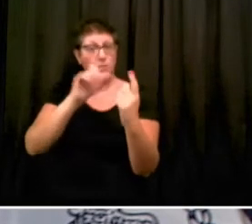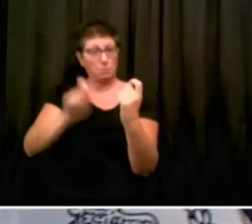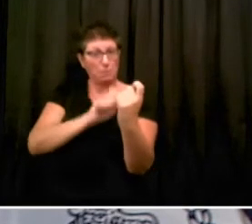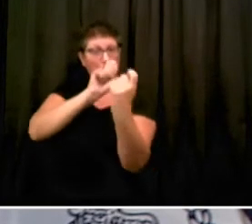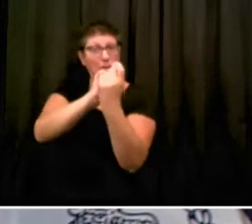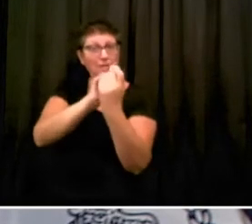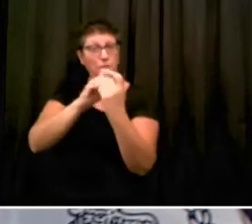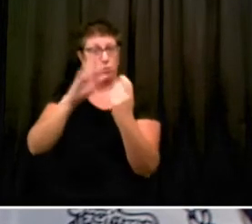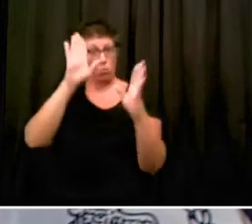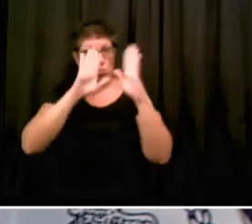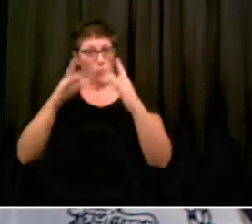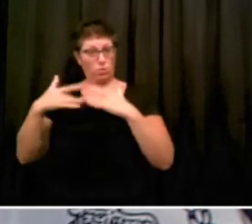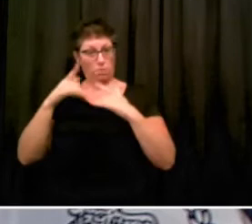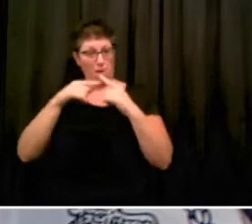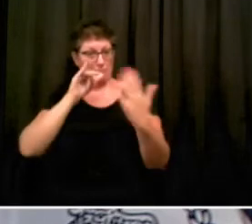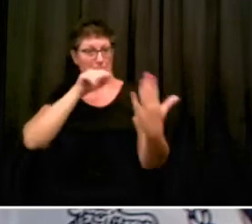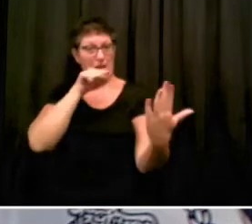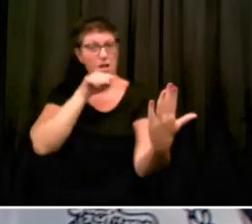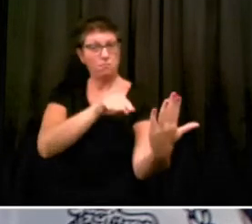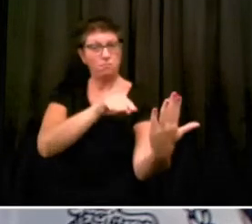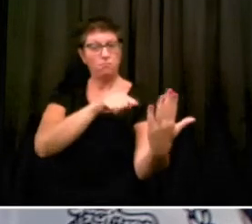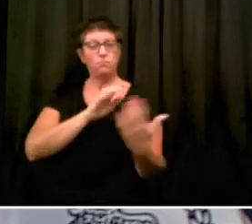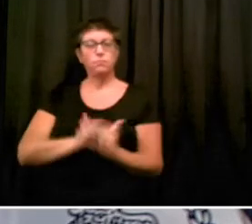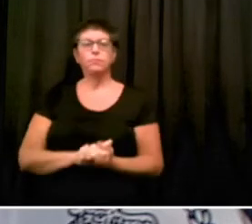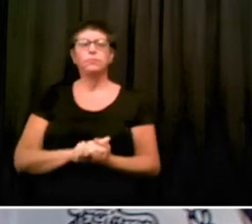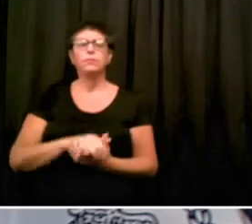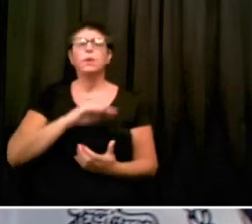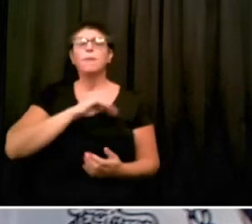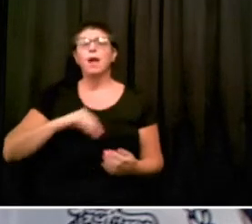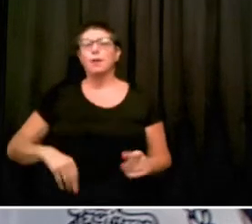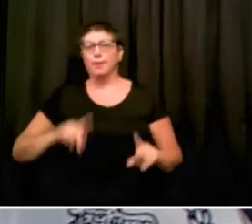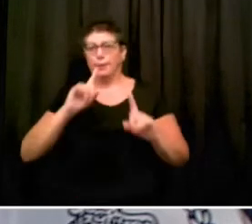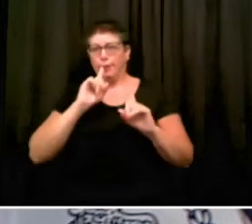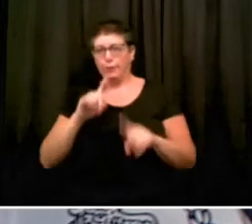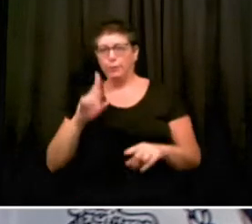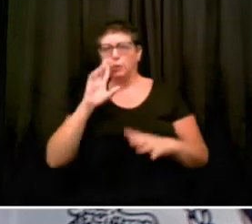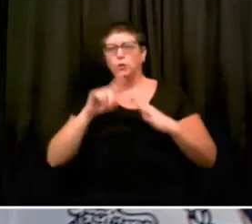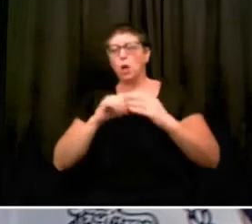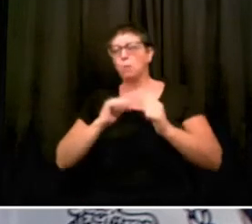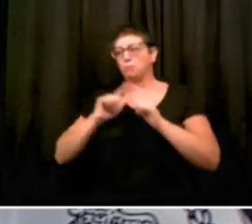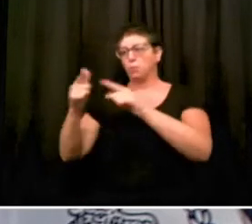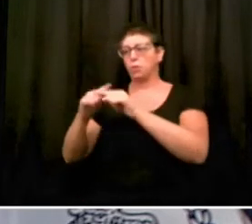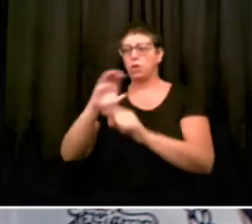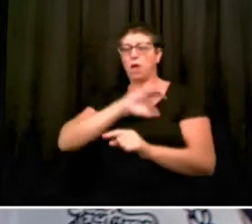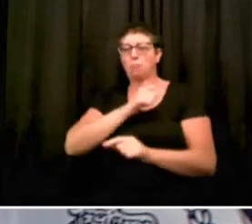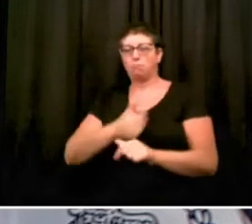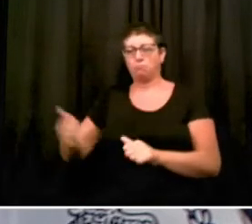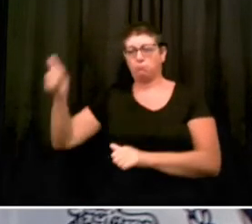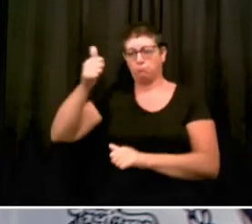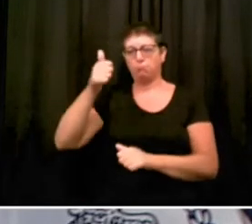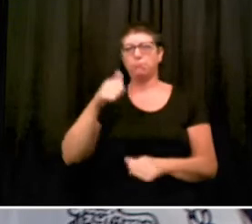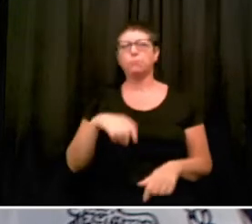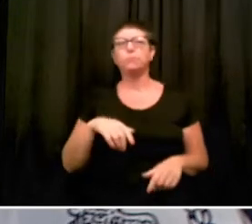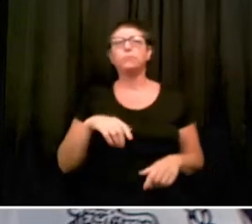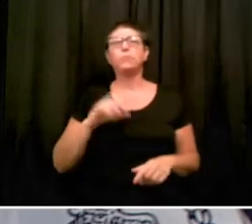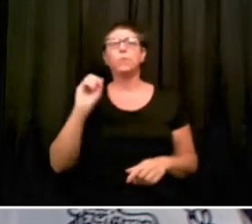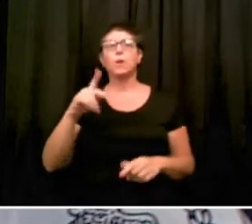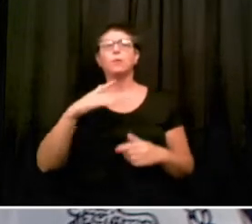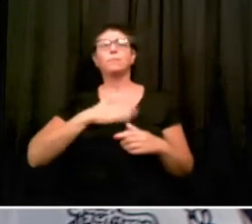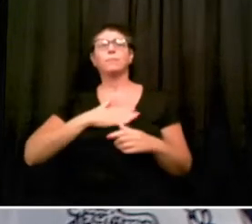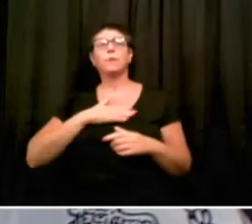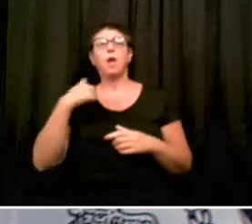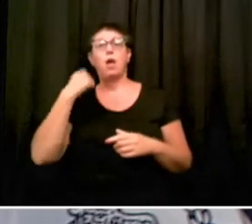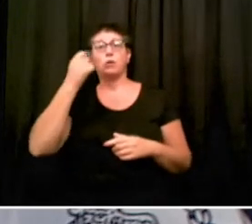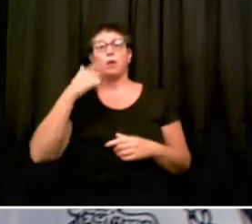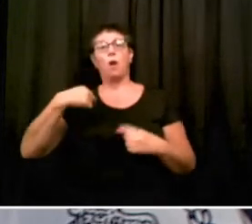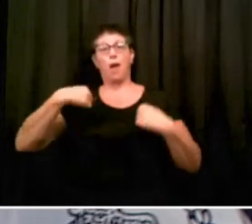for false statements? Let me start and turn to the Commissioner. First of all, there's a public comment period. So we want